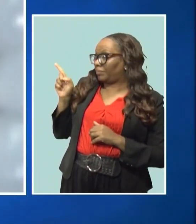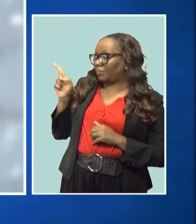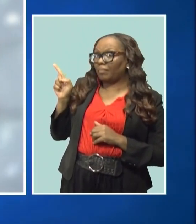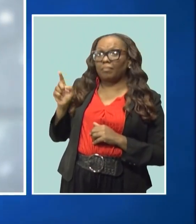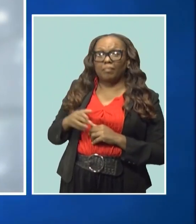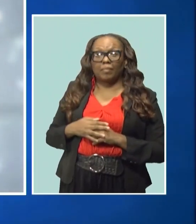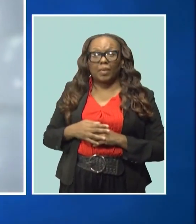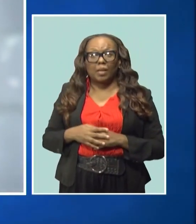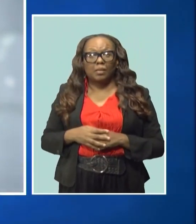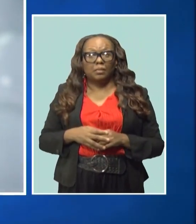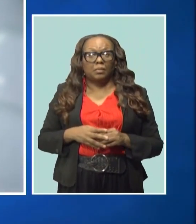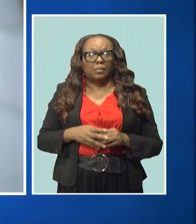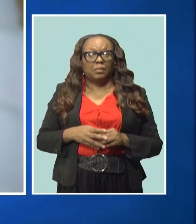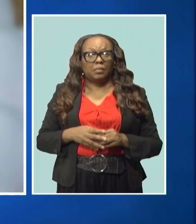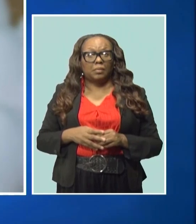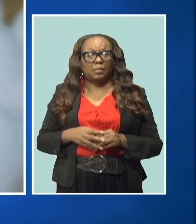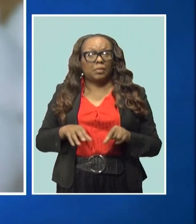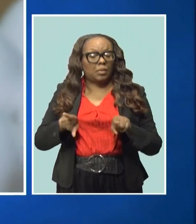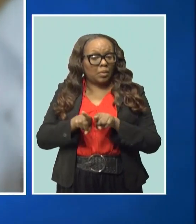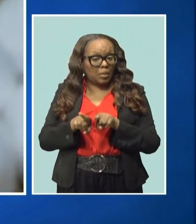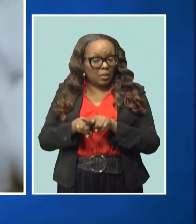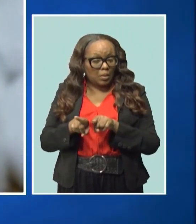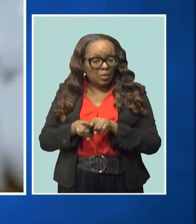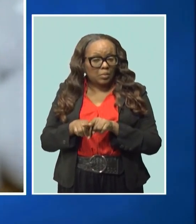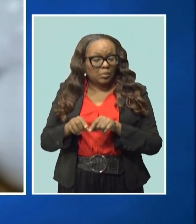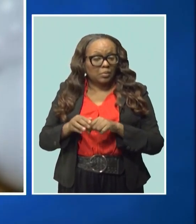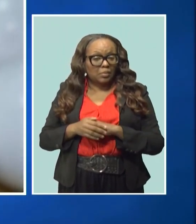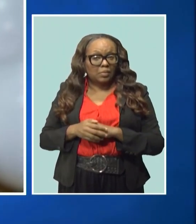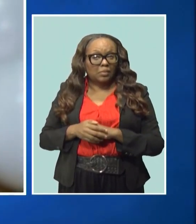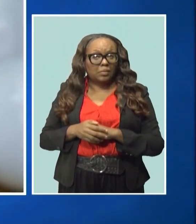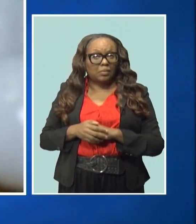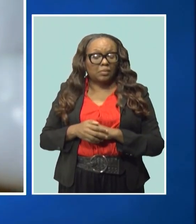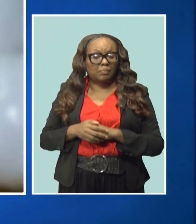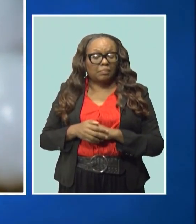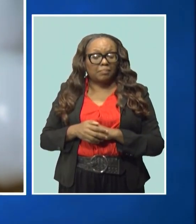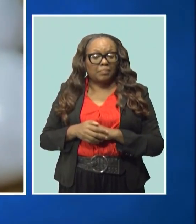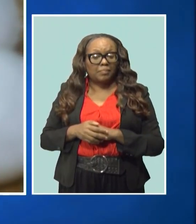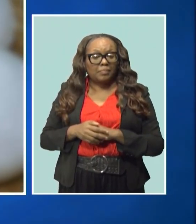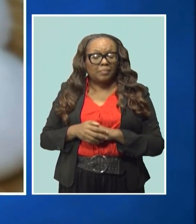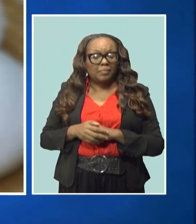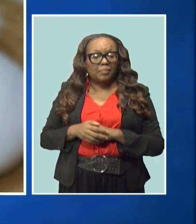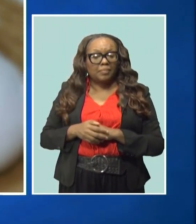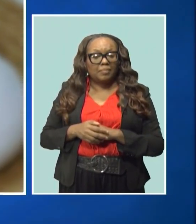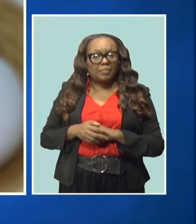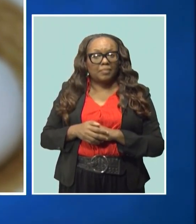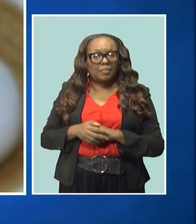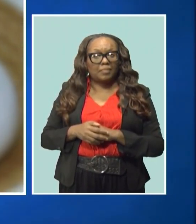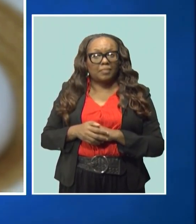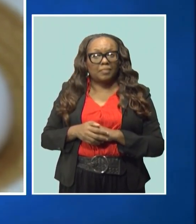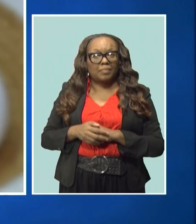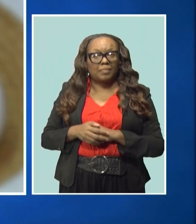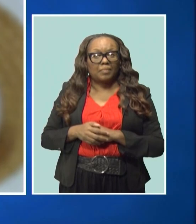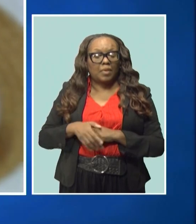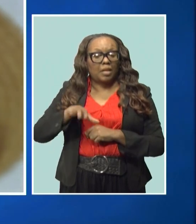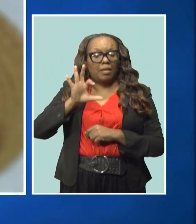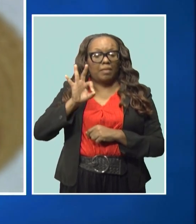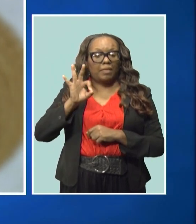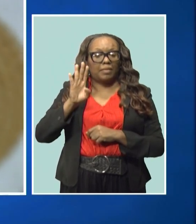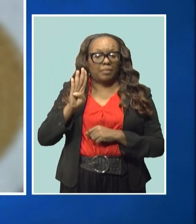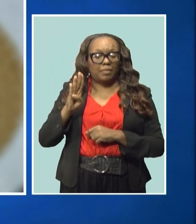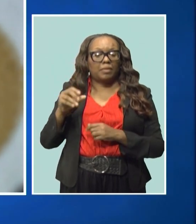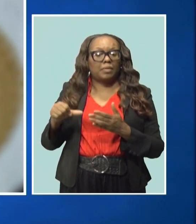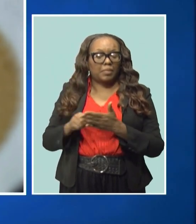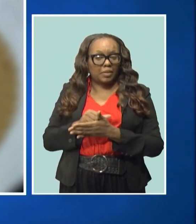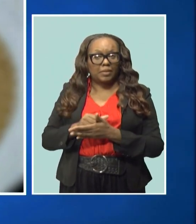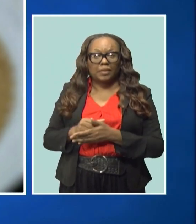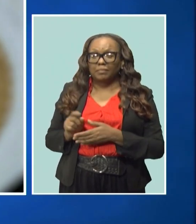SEK_hair and skincare. You can also find my other page, which is Precious Kingdom,